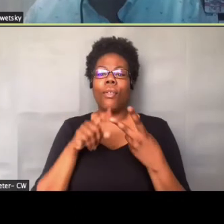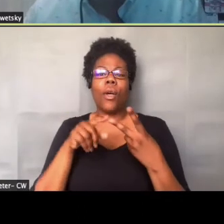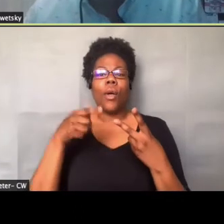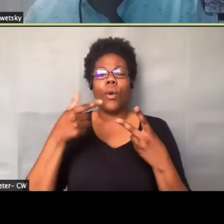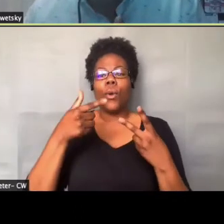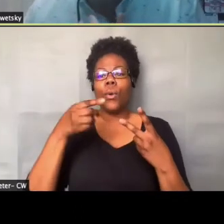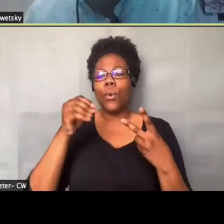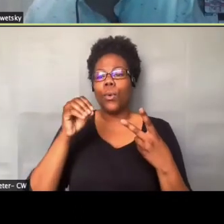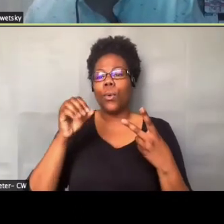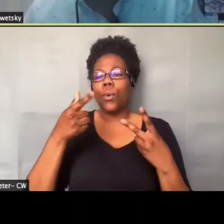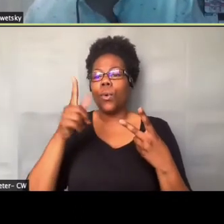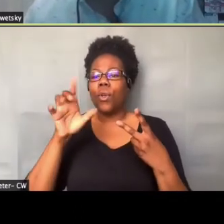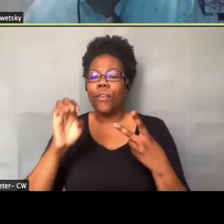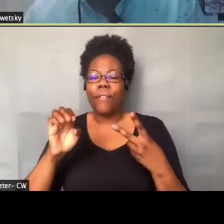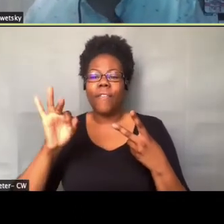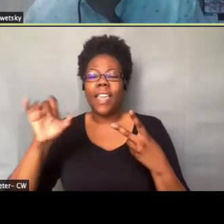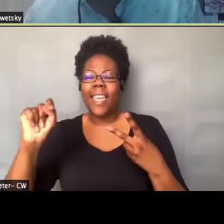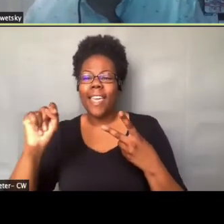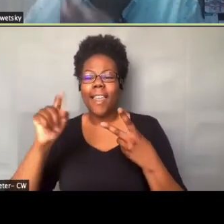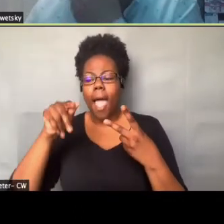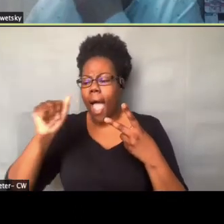information, you're able to,